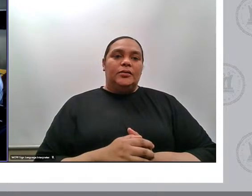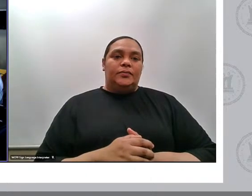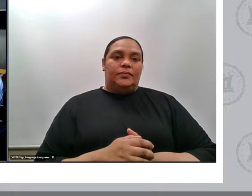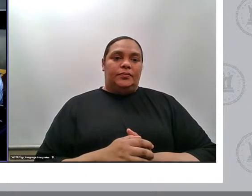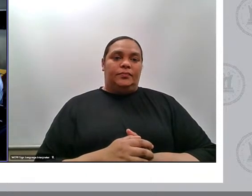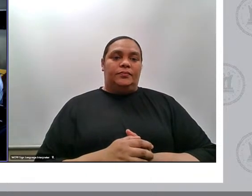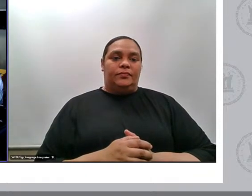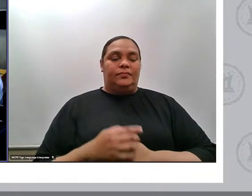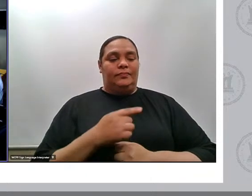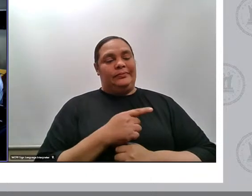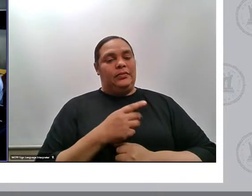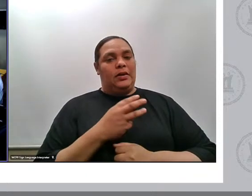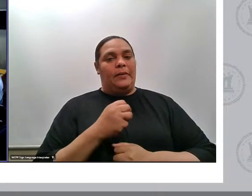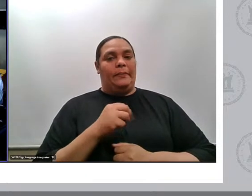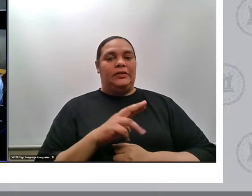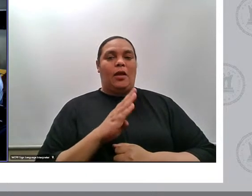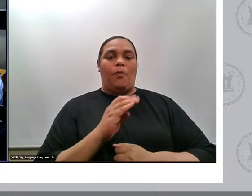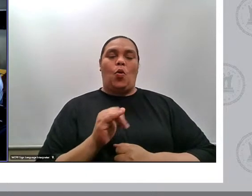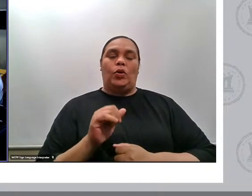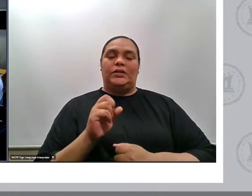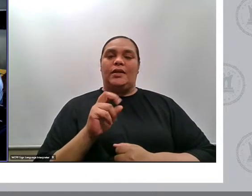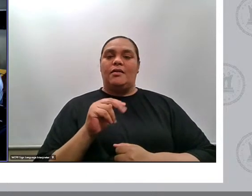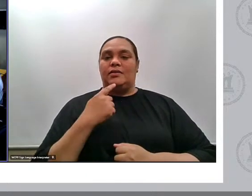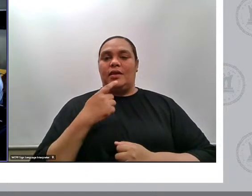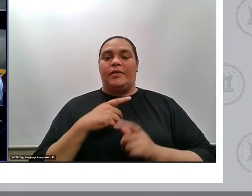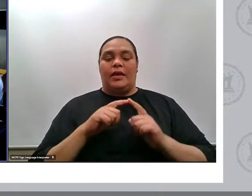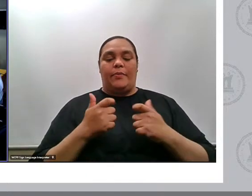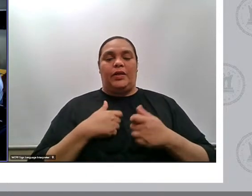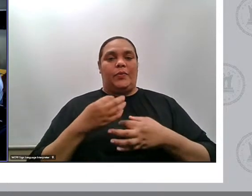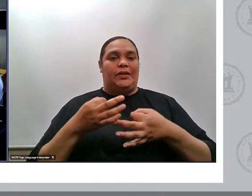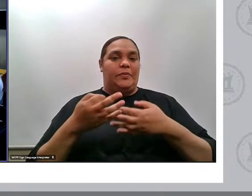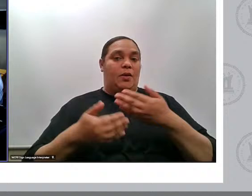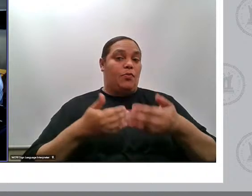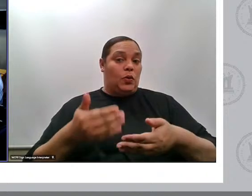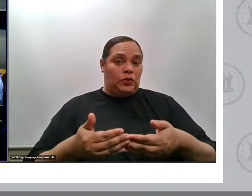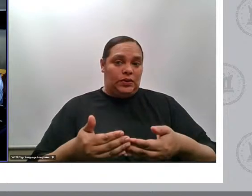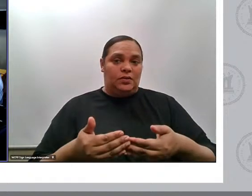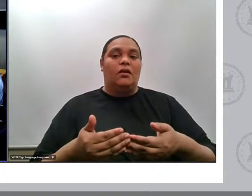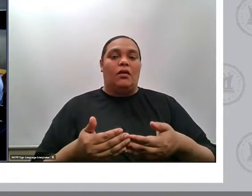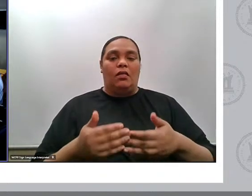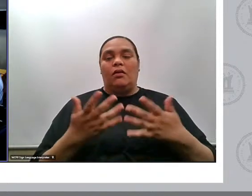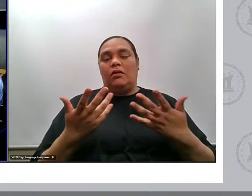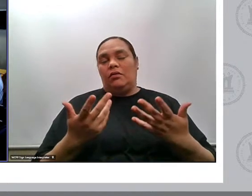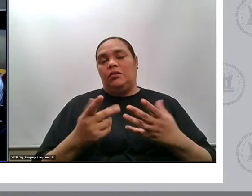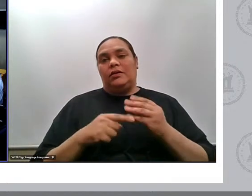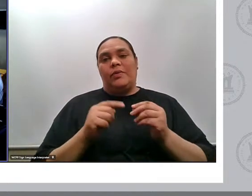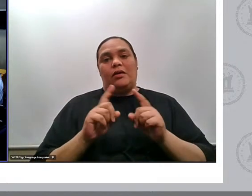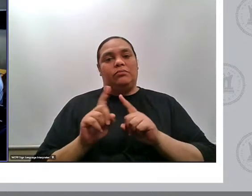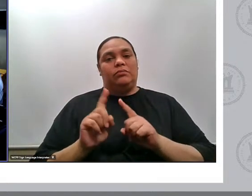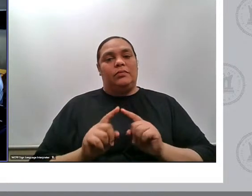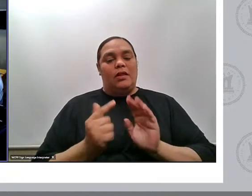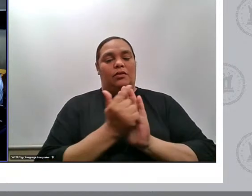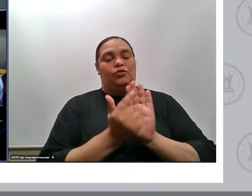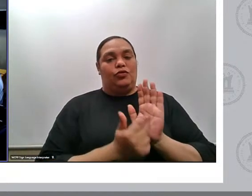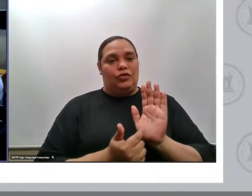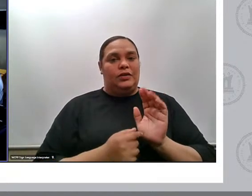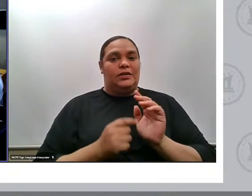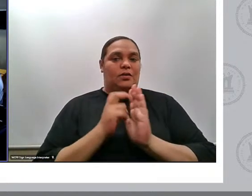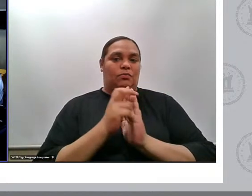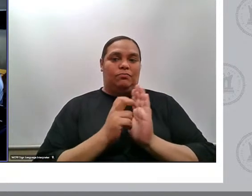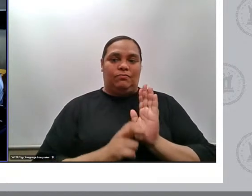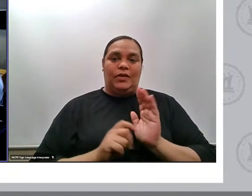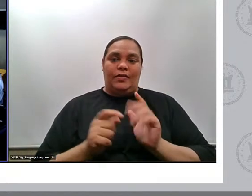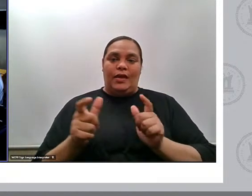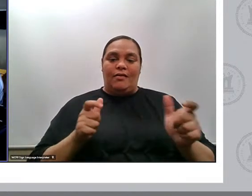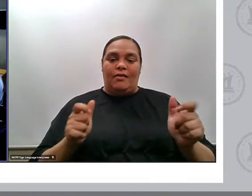As Mr. Boyson's indicated, I'm just going to take the committee through the process, and then in terms of the various legislation and regulations that